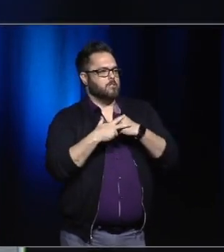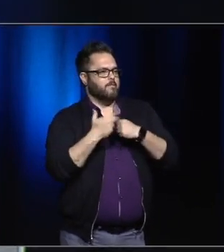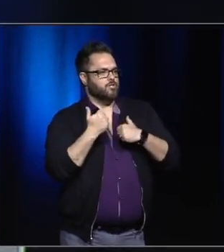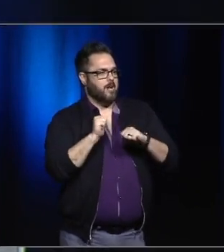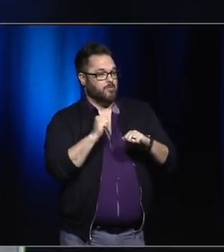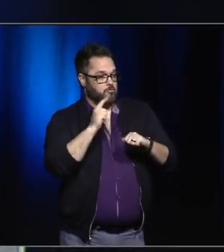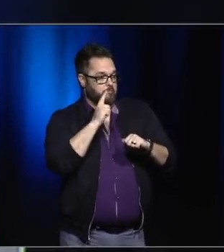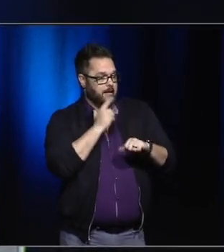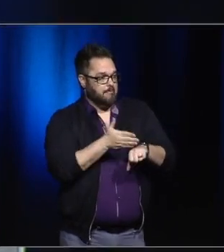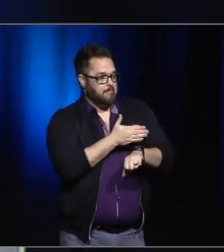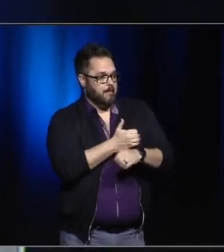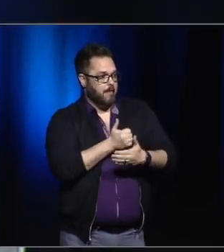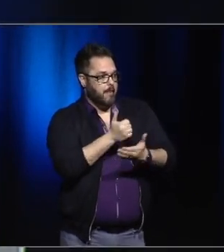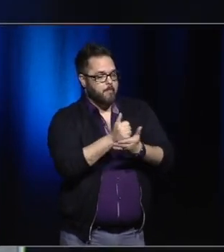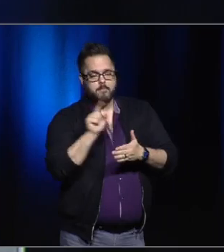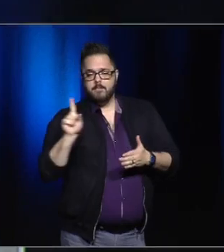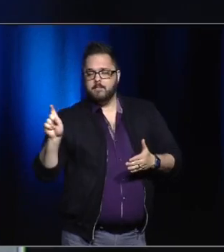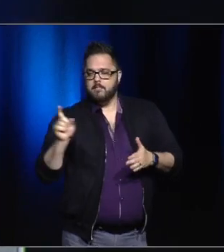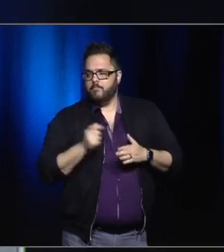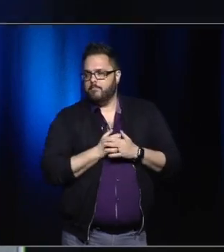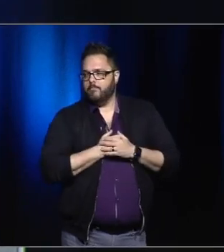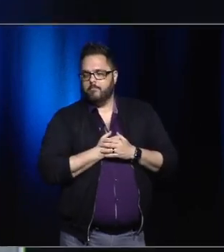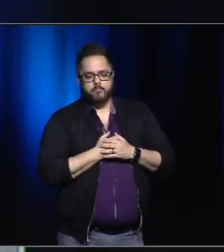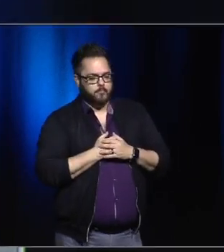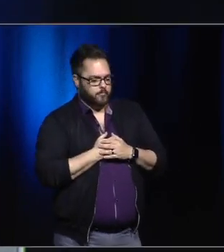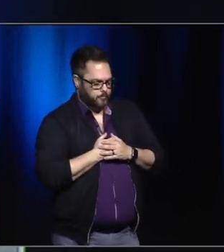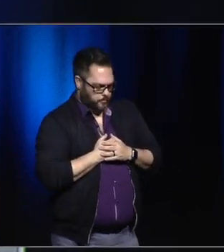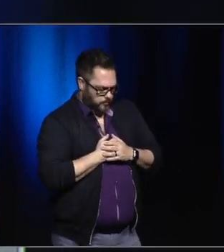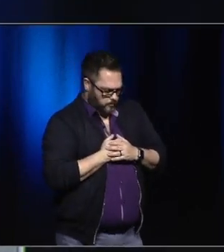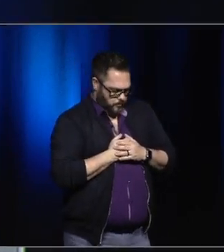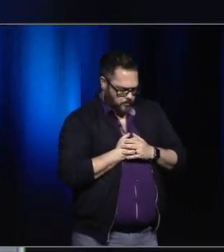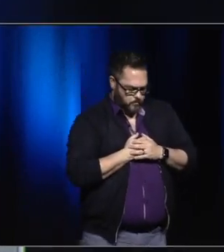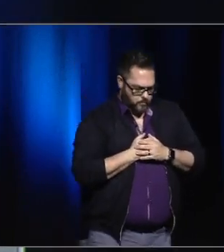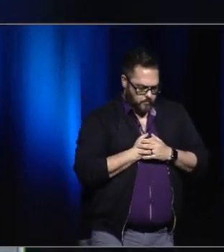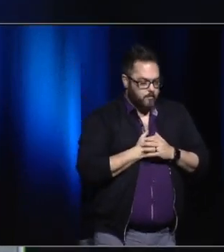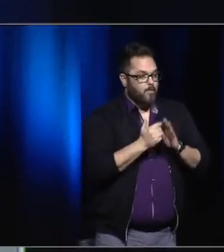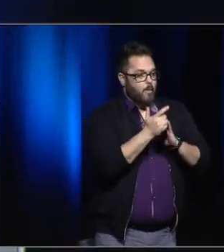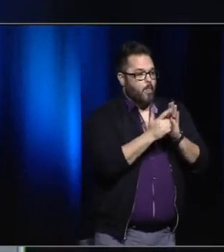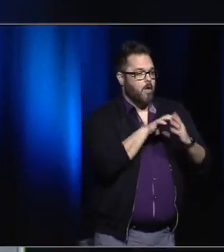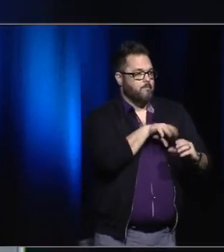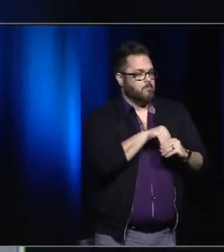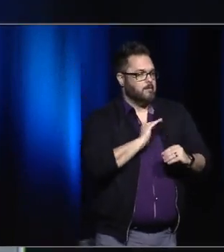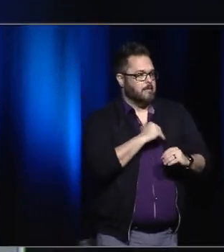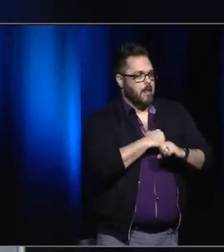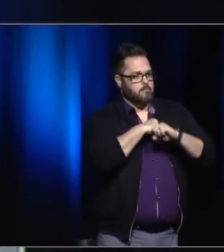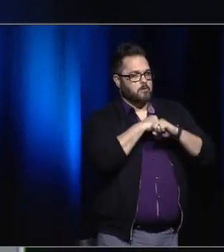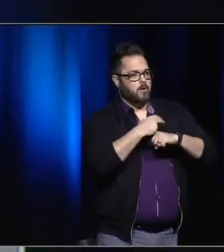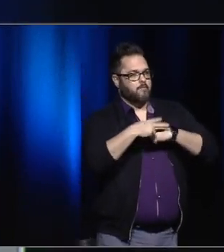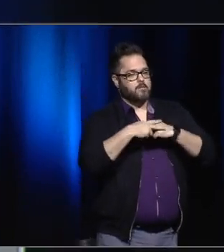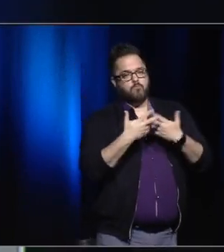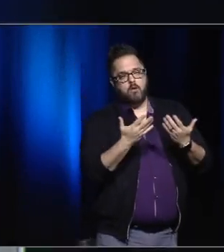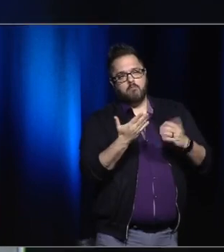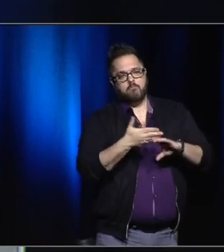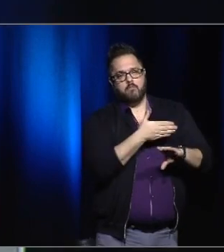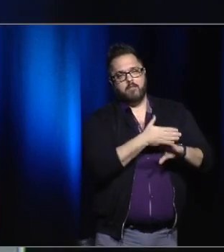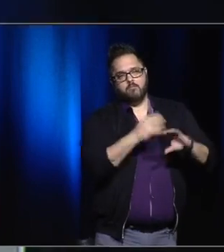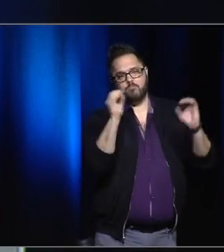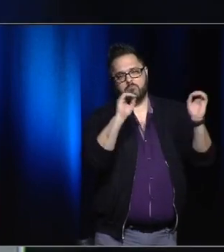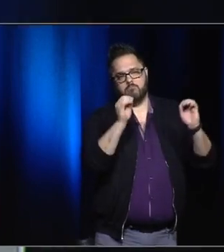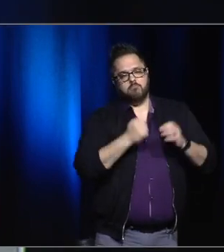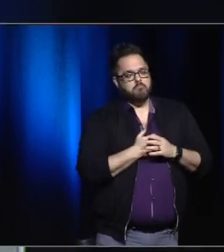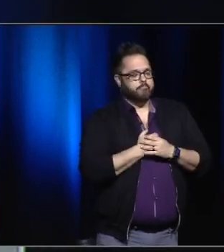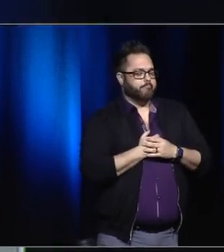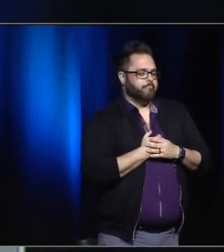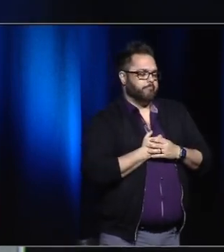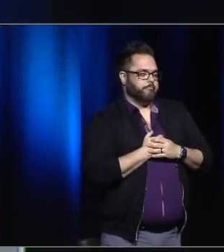been effective? What role has the law played in our efforts? Well, there wasn't any, and Steve and